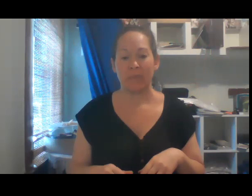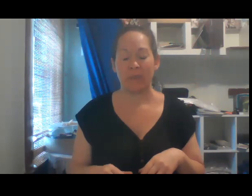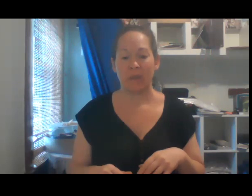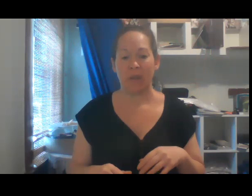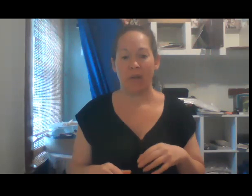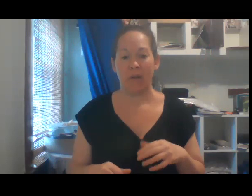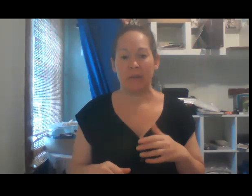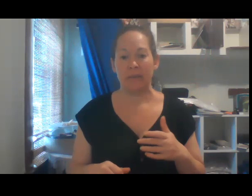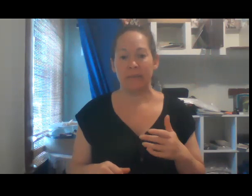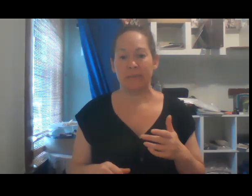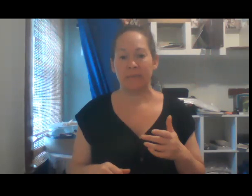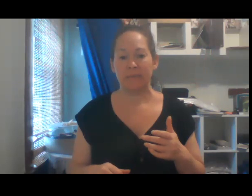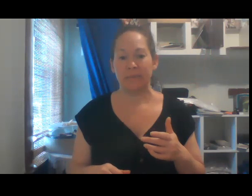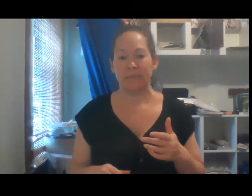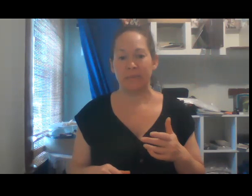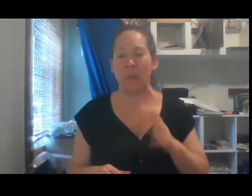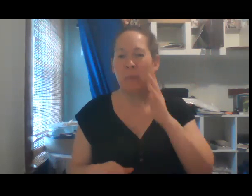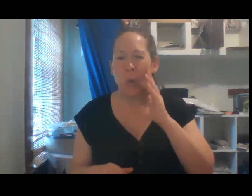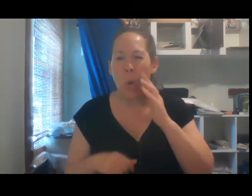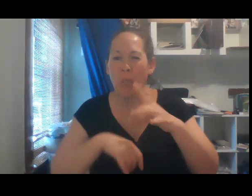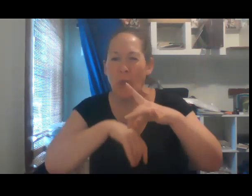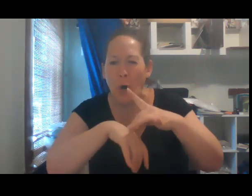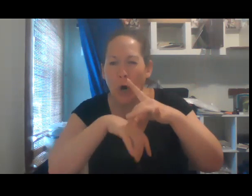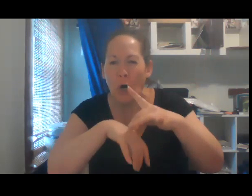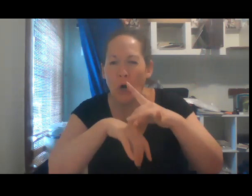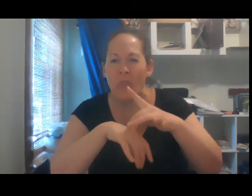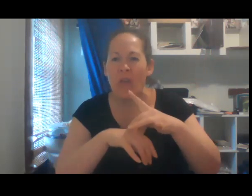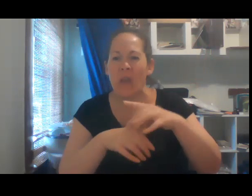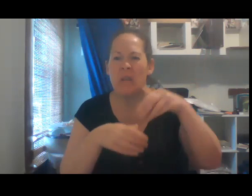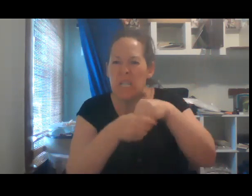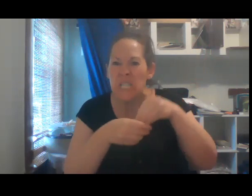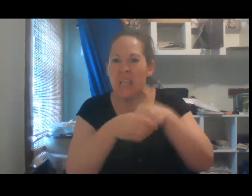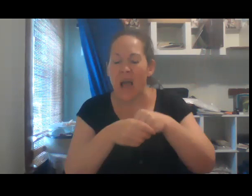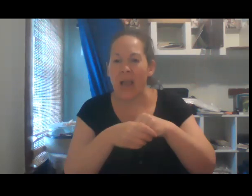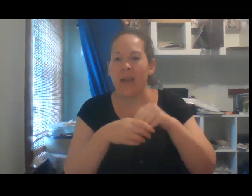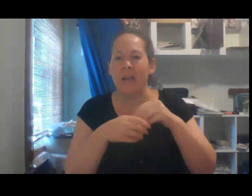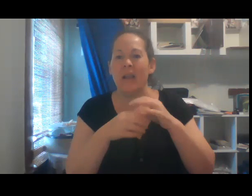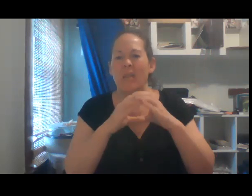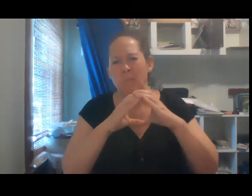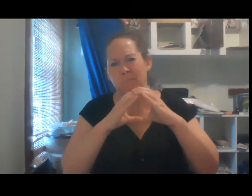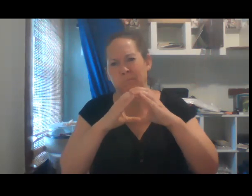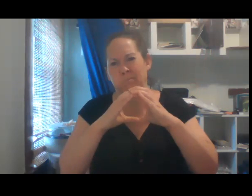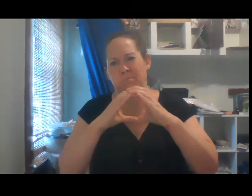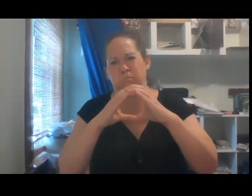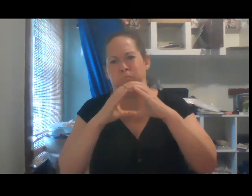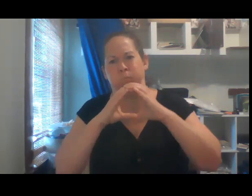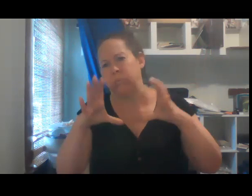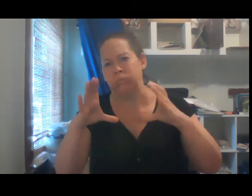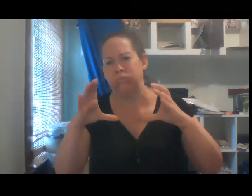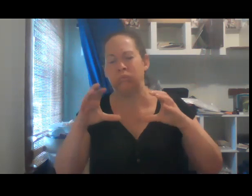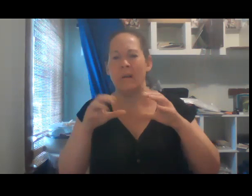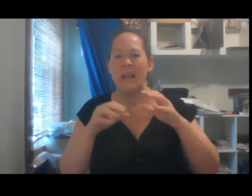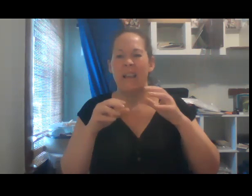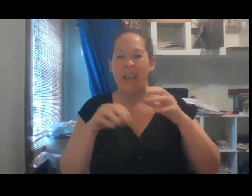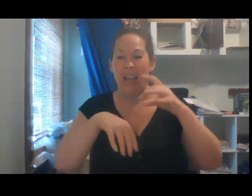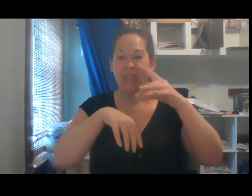of the early conditions of the Big Bang, or inside the center of stars, crushing down these great forces tying these